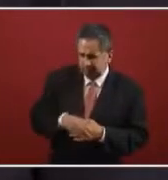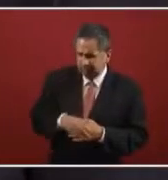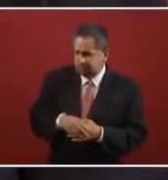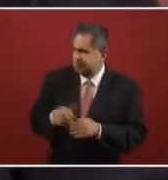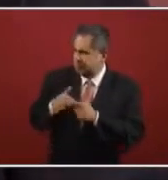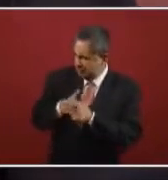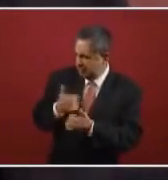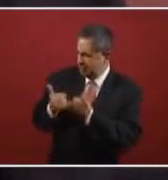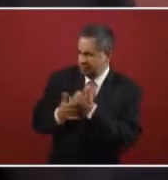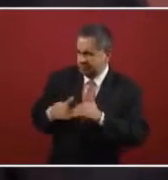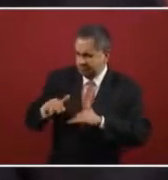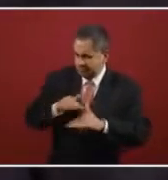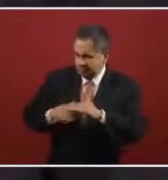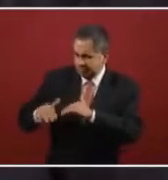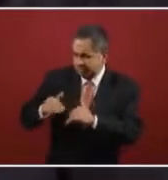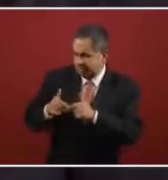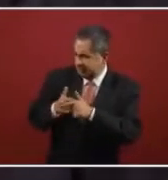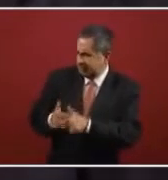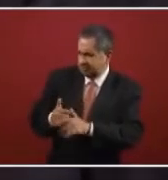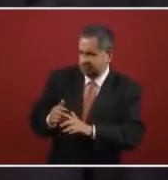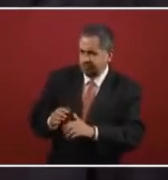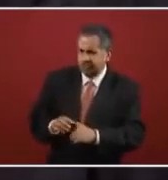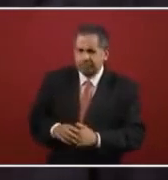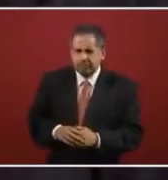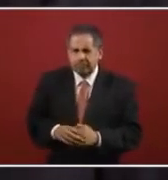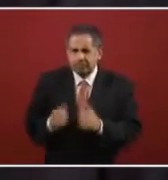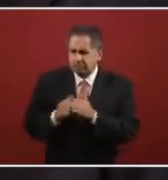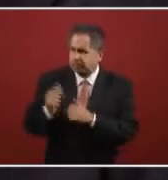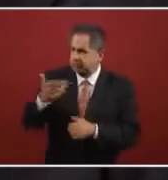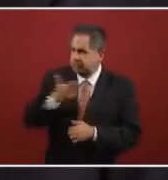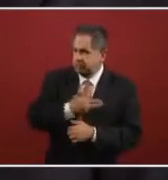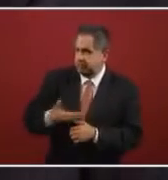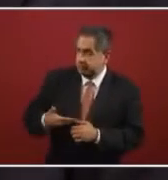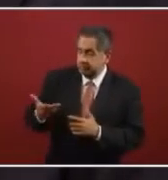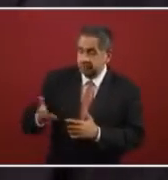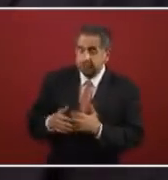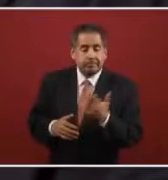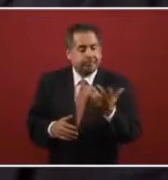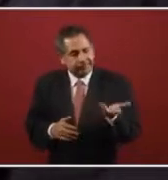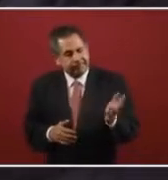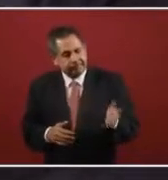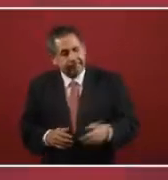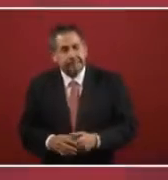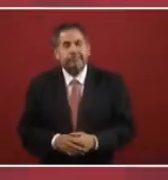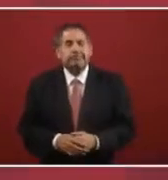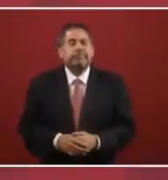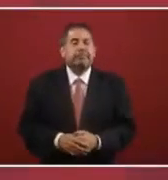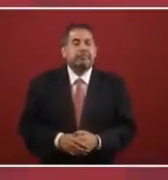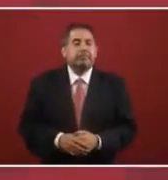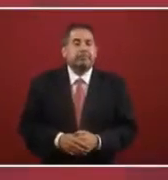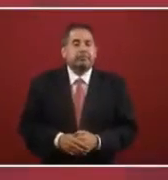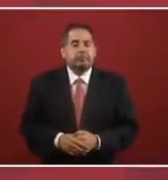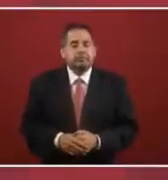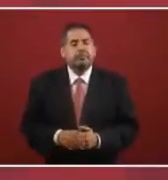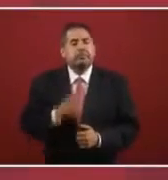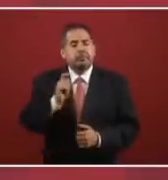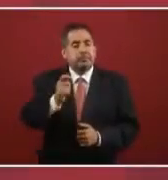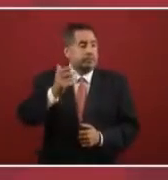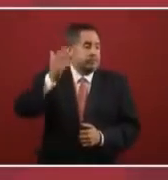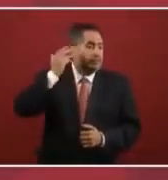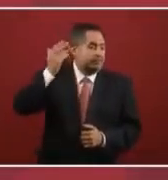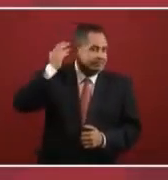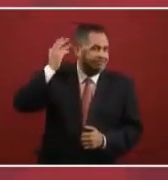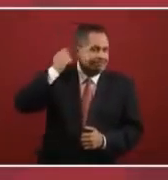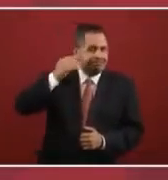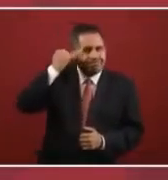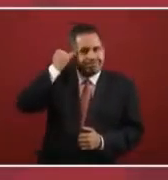thinking seguir about it. jugando dominó. He said, "No, I'd rather still play dominoes." Entonces, una cultura, So the